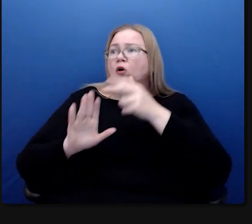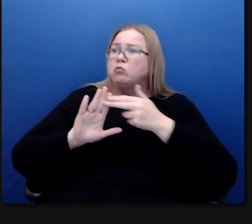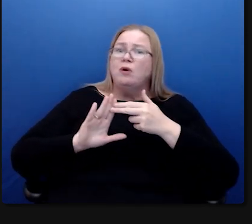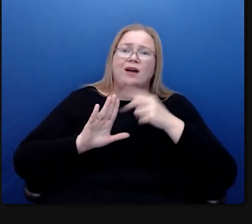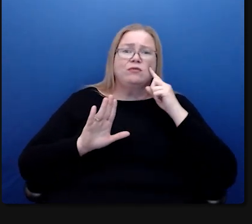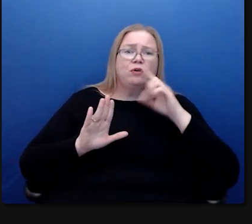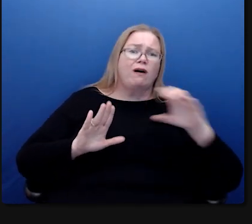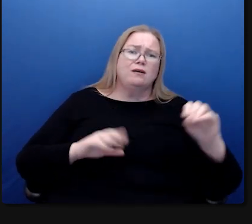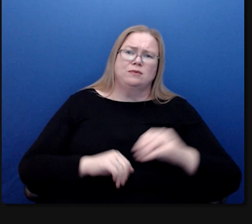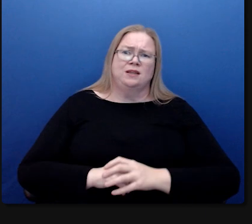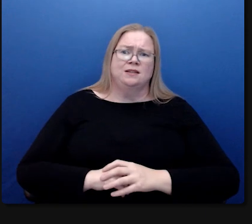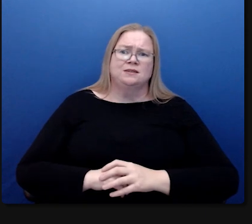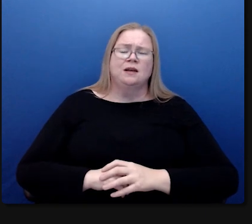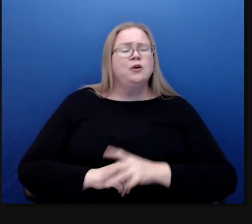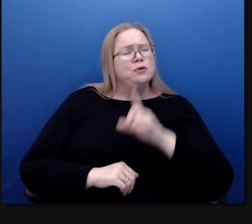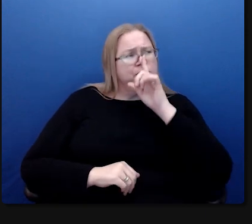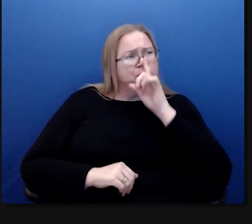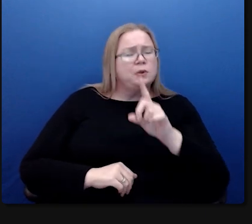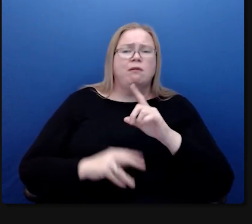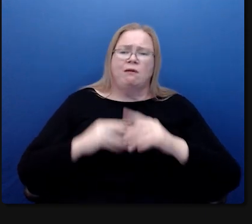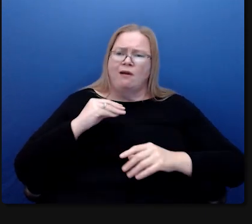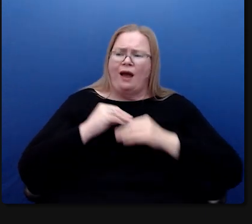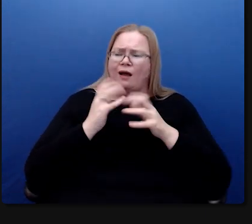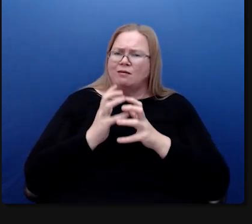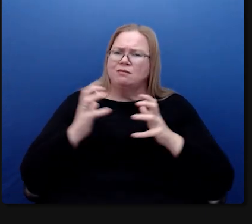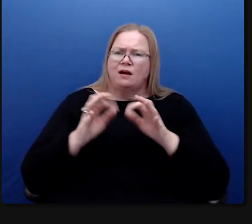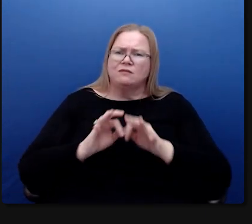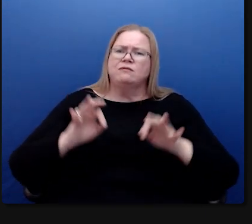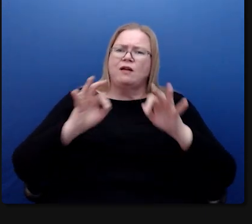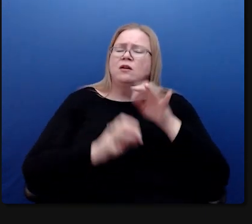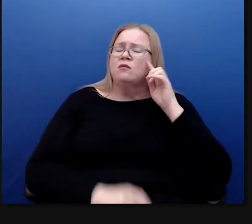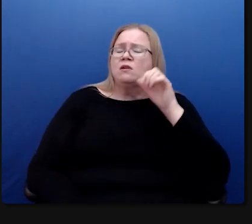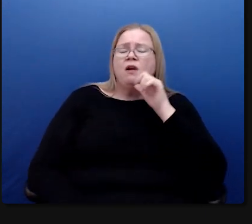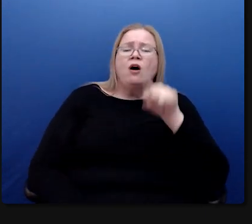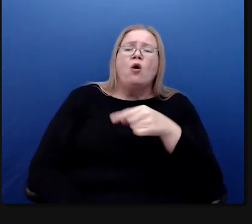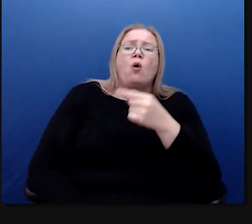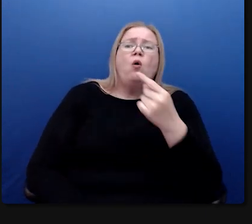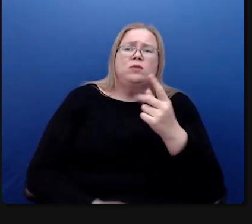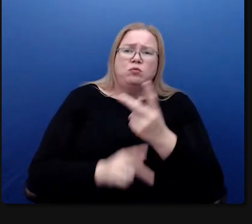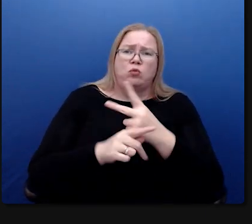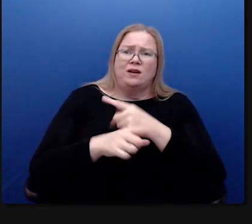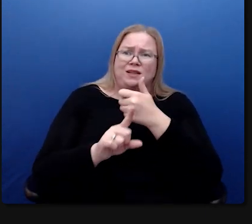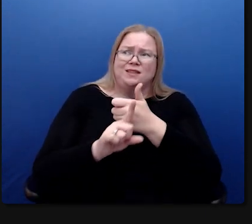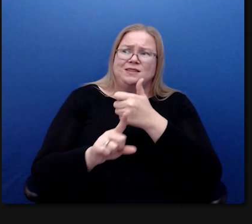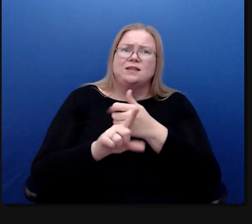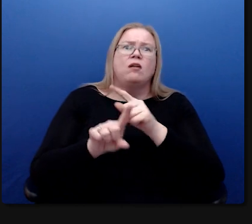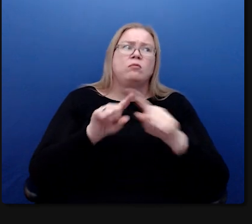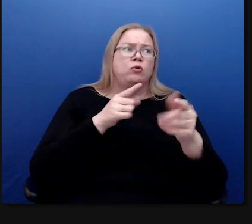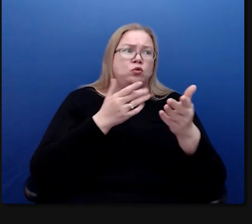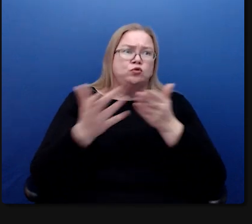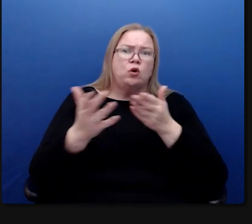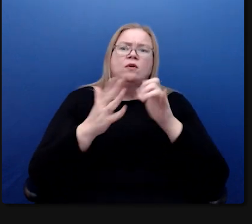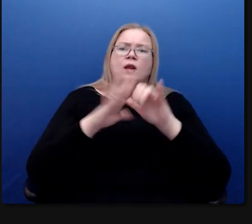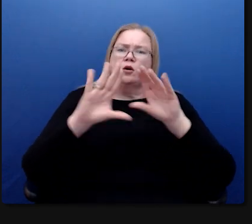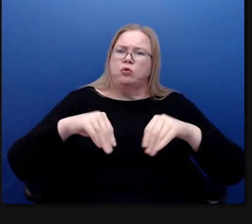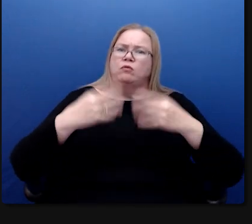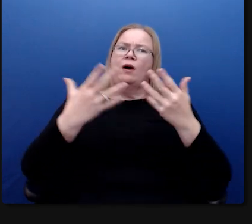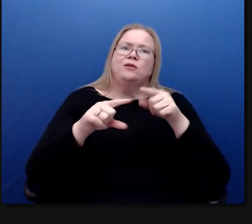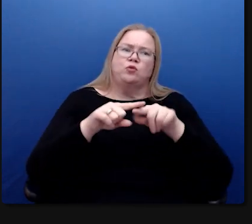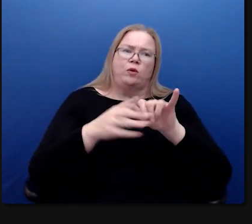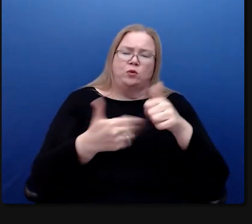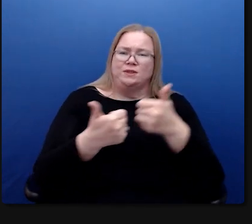the team now present to you what is now possible that you can do to make incredible communities. And so let's build an